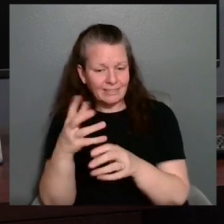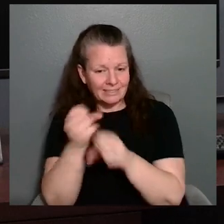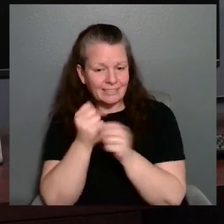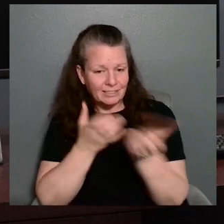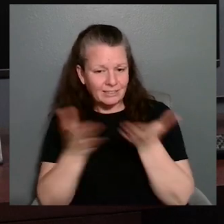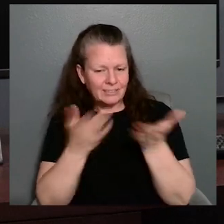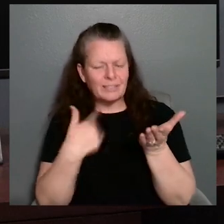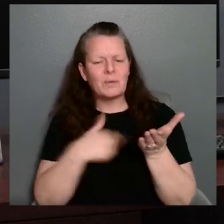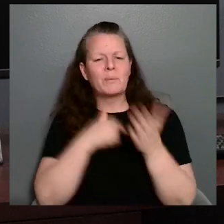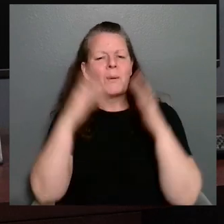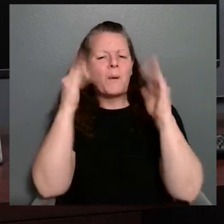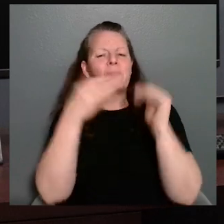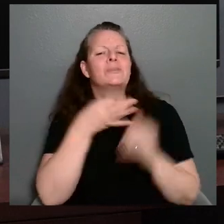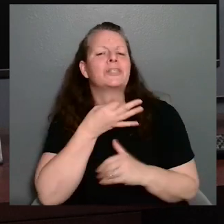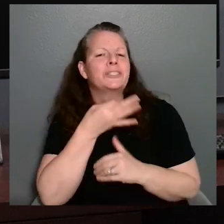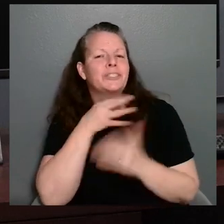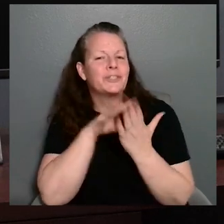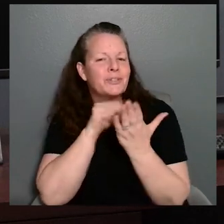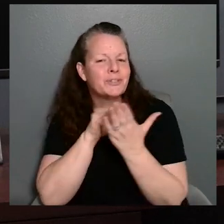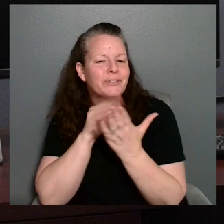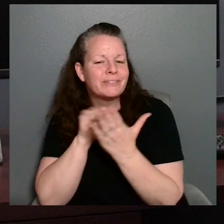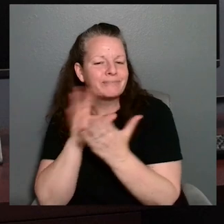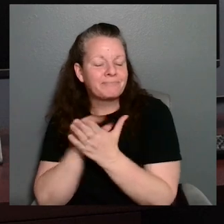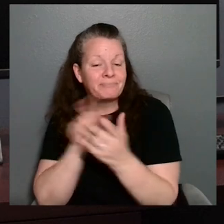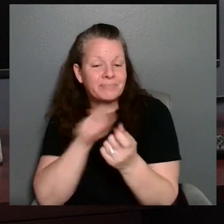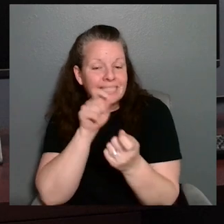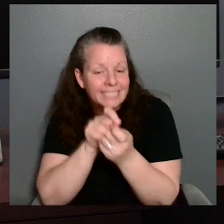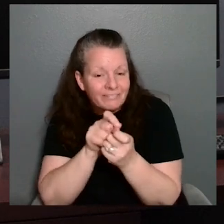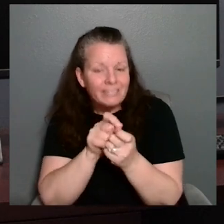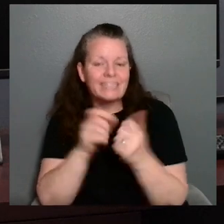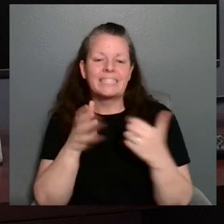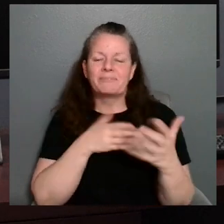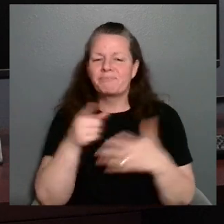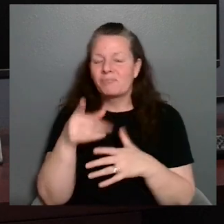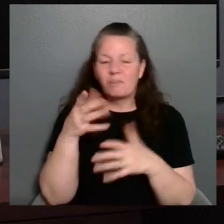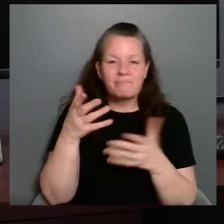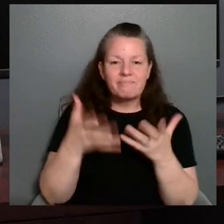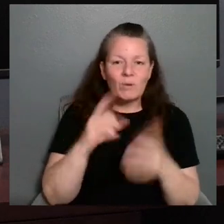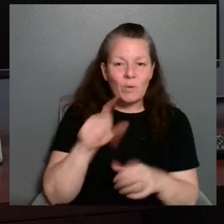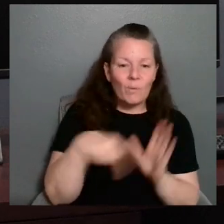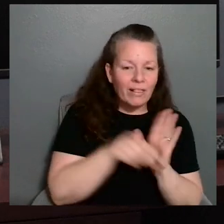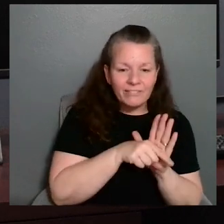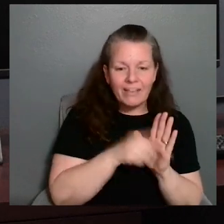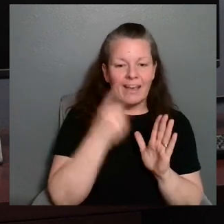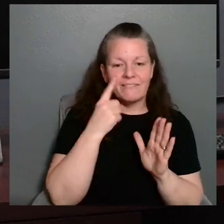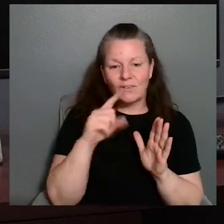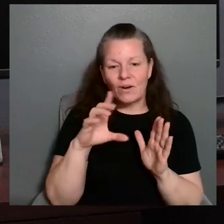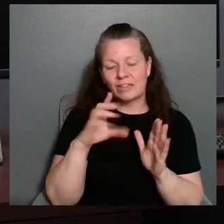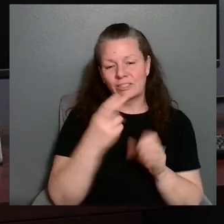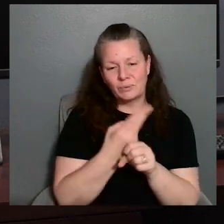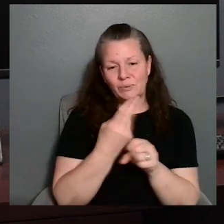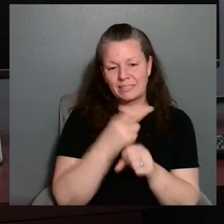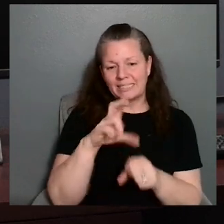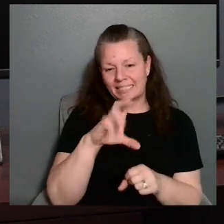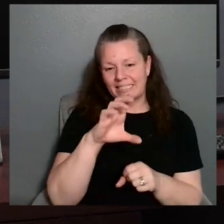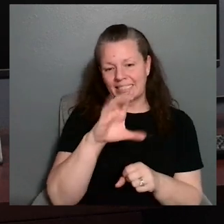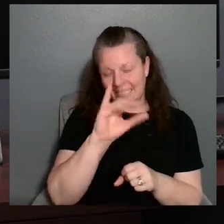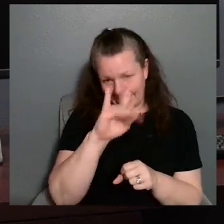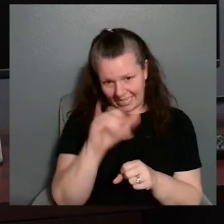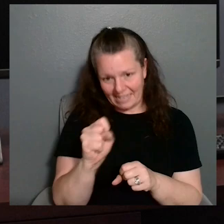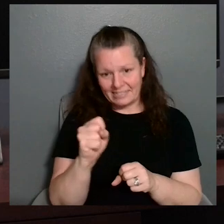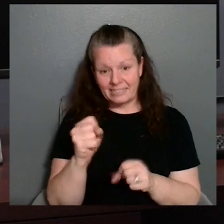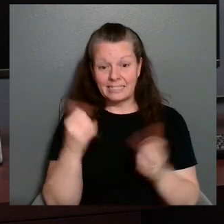receive services, we hope you are curious to learn more, specifically whether you may qualify to utilize